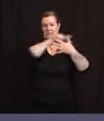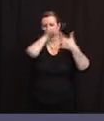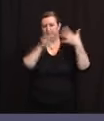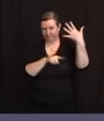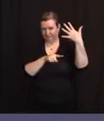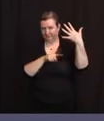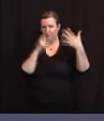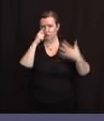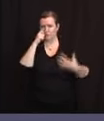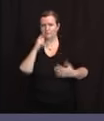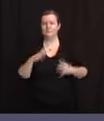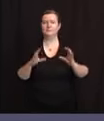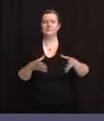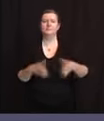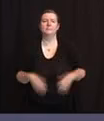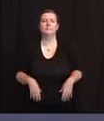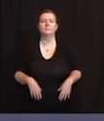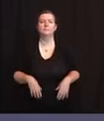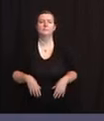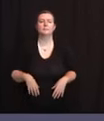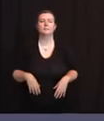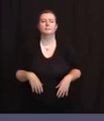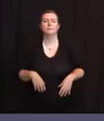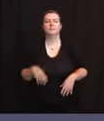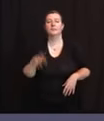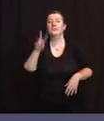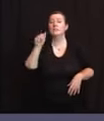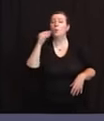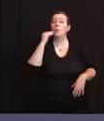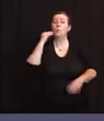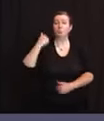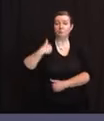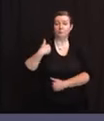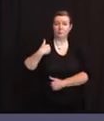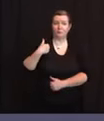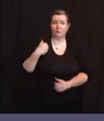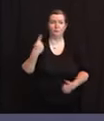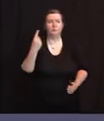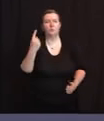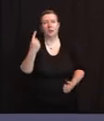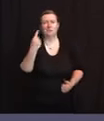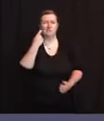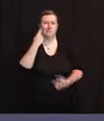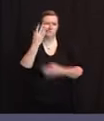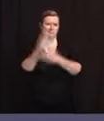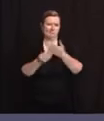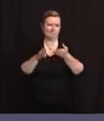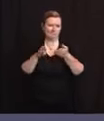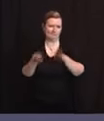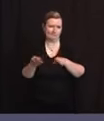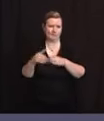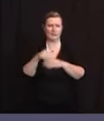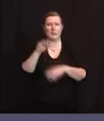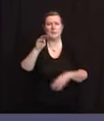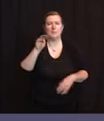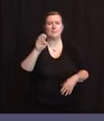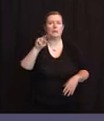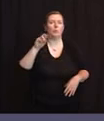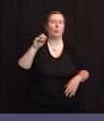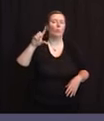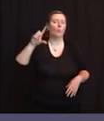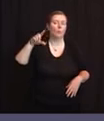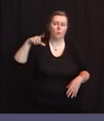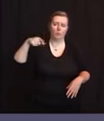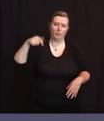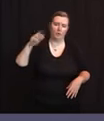At the state veterans' homes, we are reporting one additional death in Menlo Park. Our psychiatric hospitals,